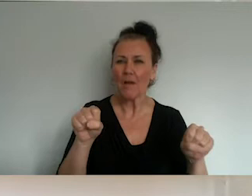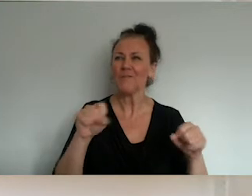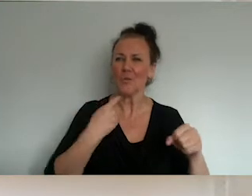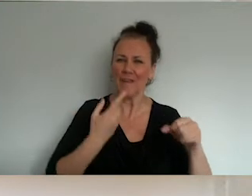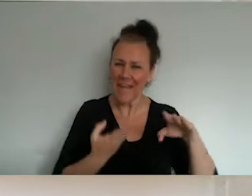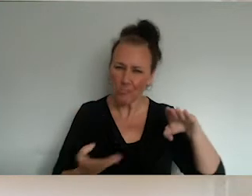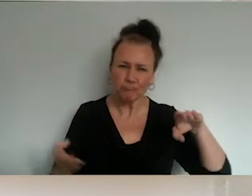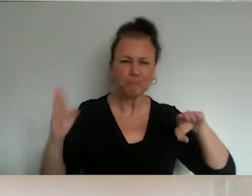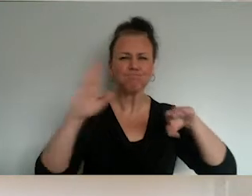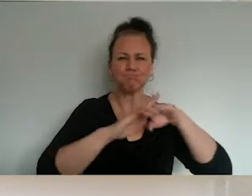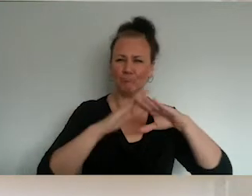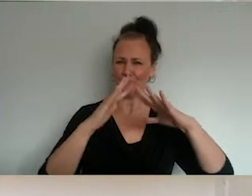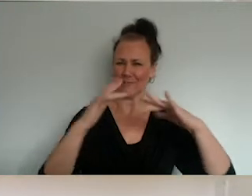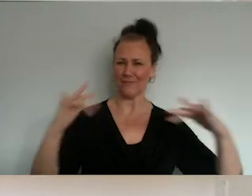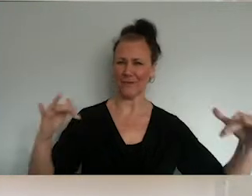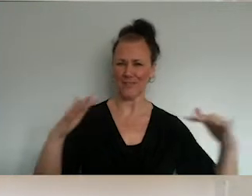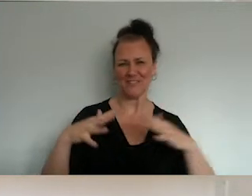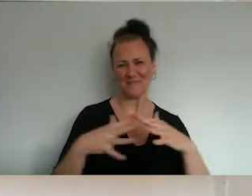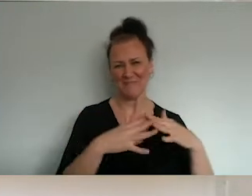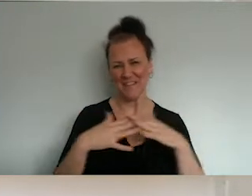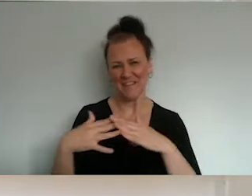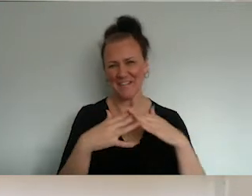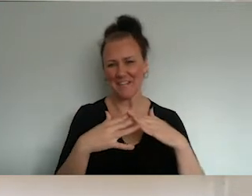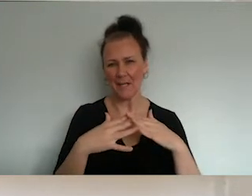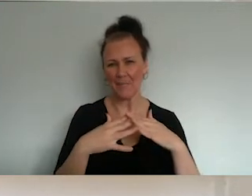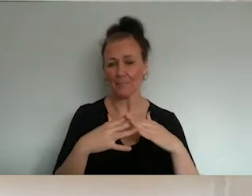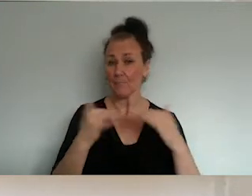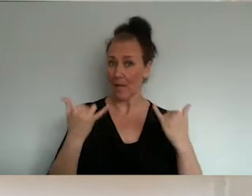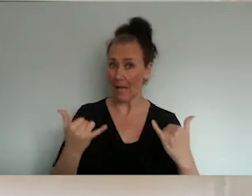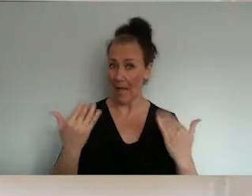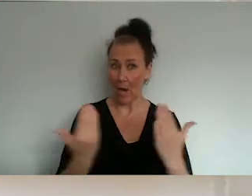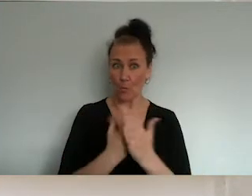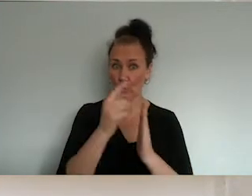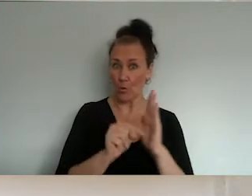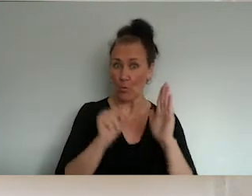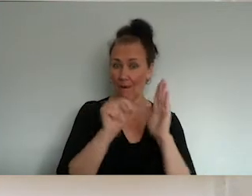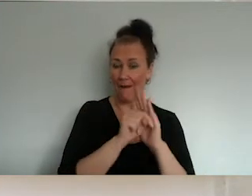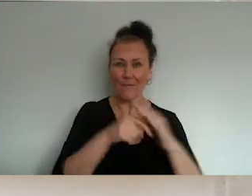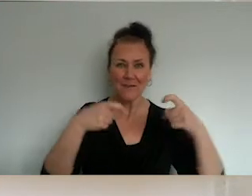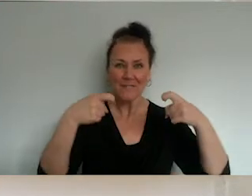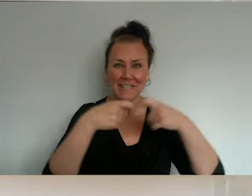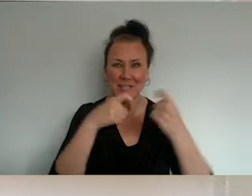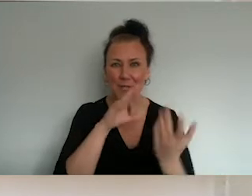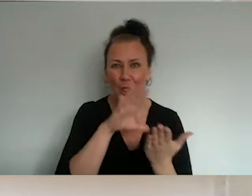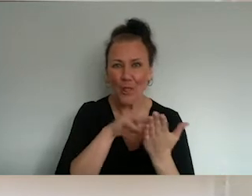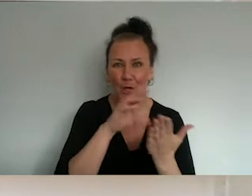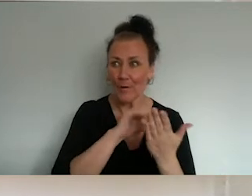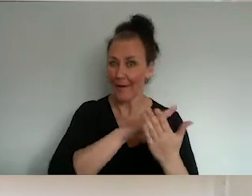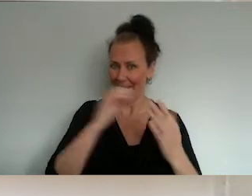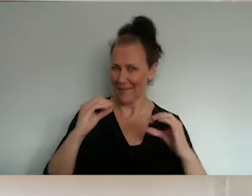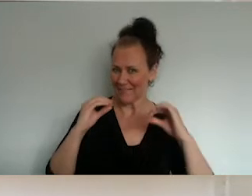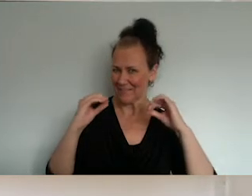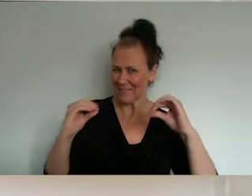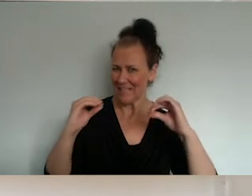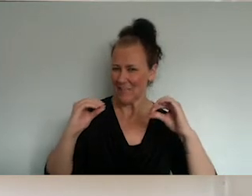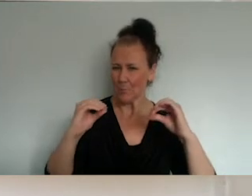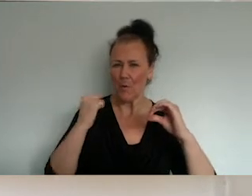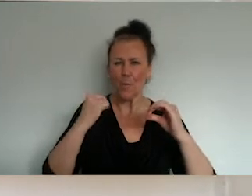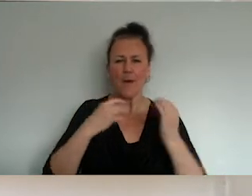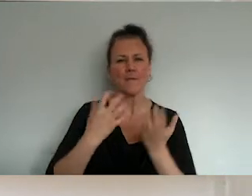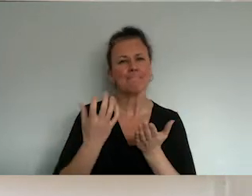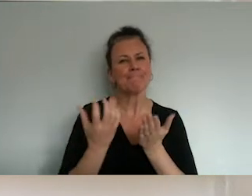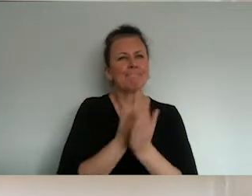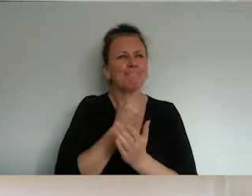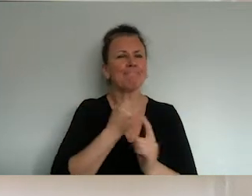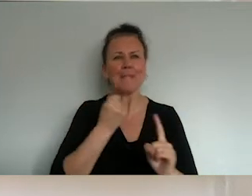reimagine education for more diverse America, usher in a new digital age in teaching and learning, and build a